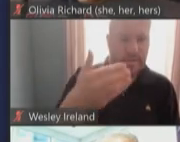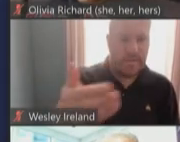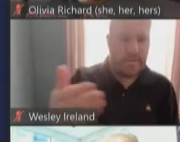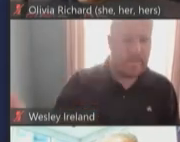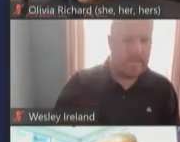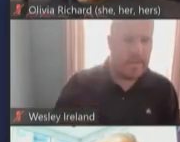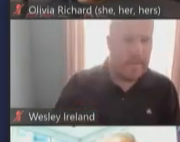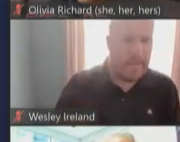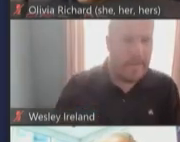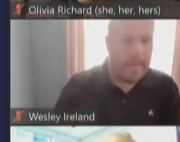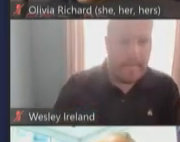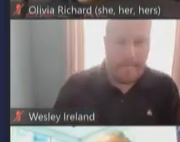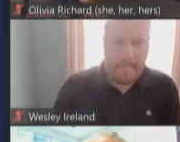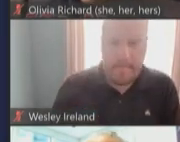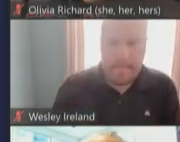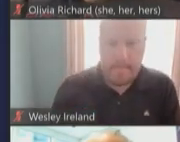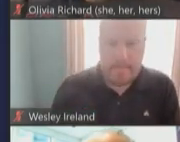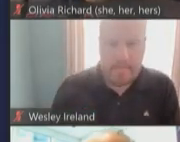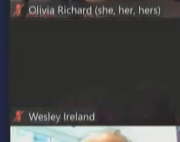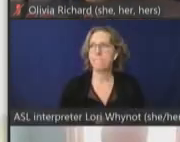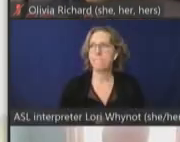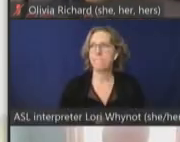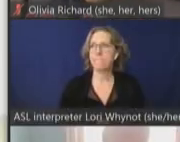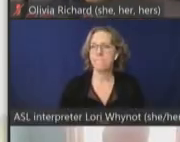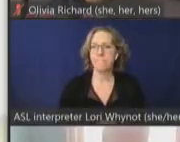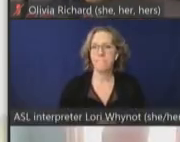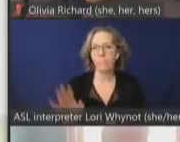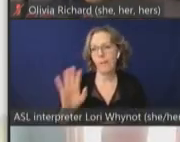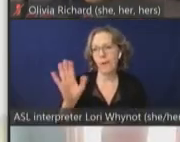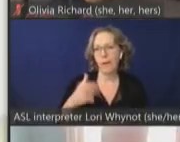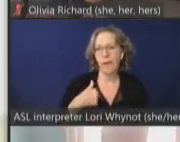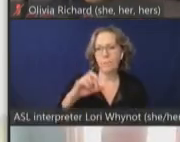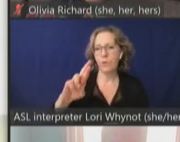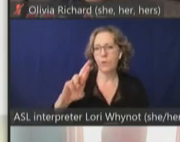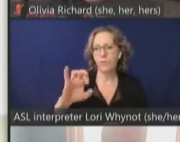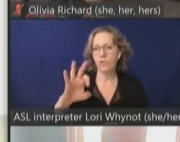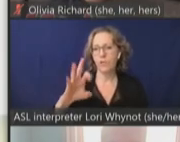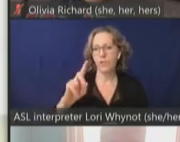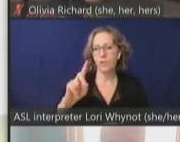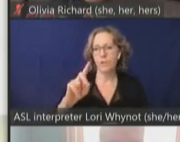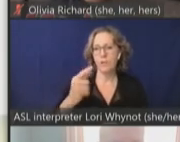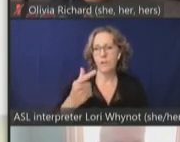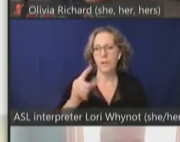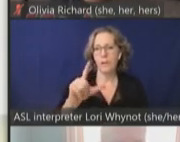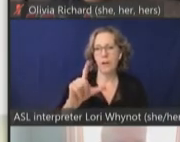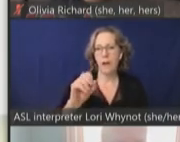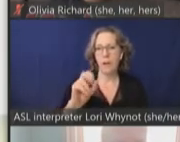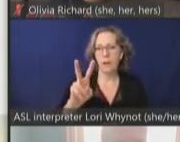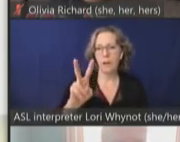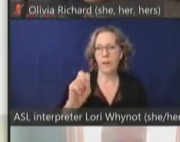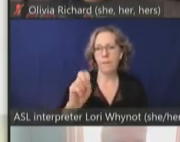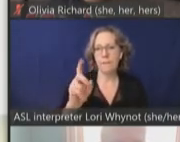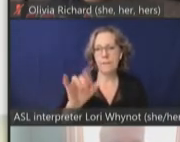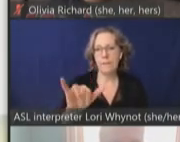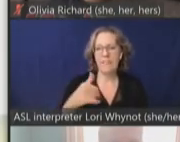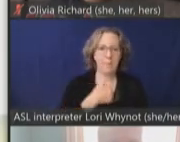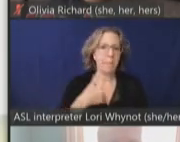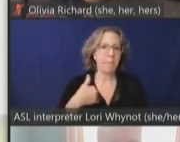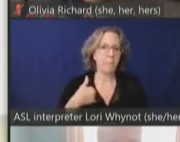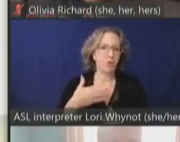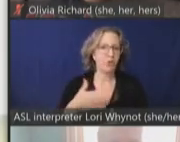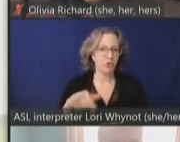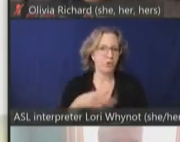Richard, would you go next, please? Hi, I'm Richard Glovsky, a member of the commission, and I live in Back Bay.